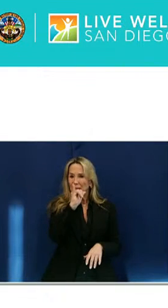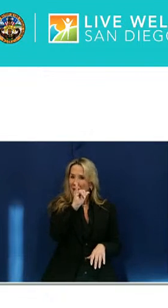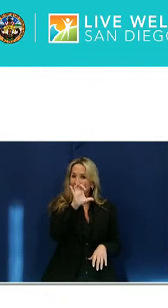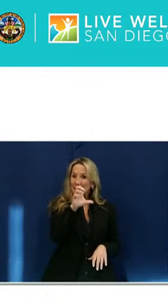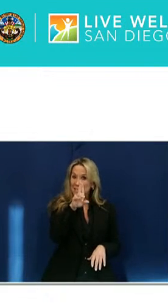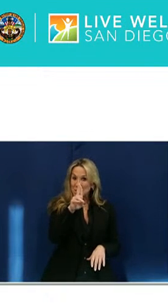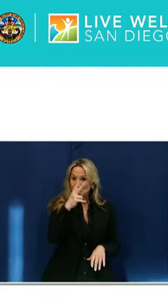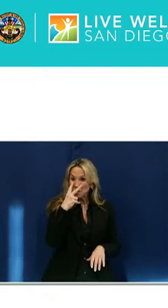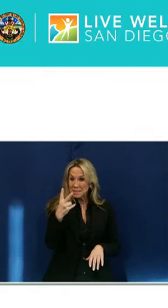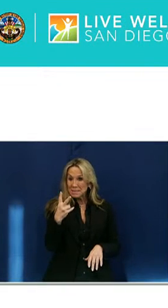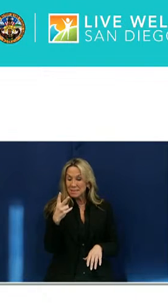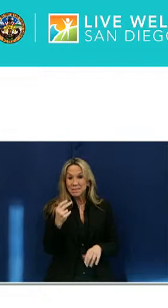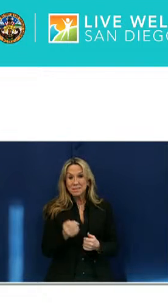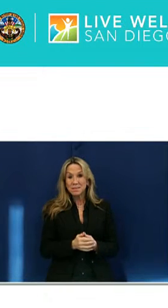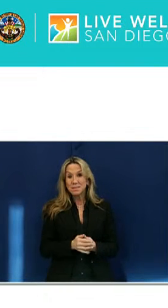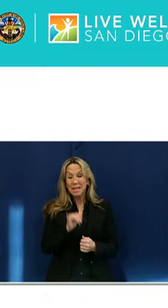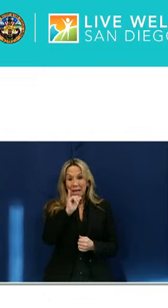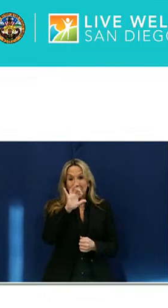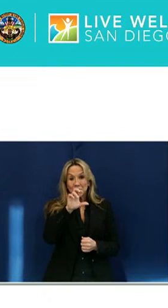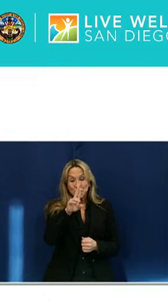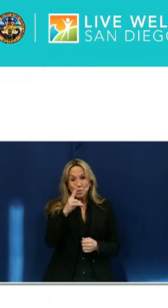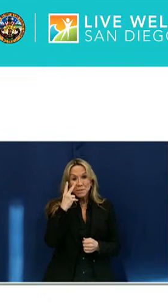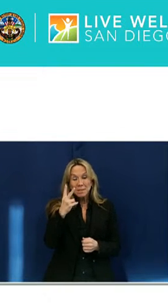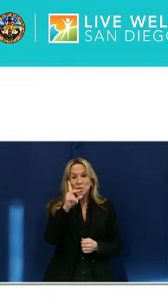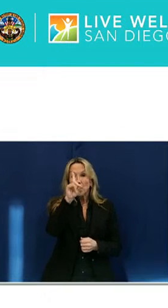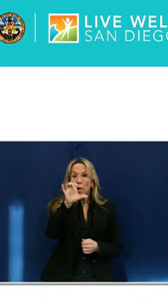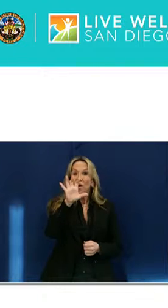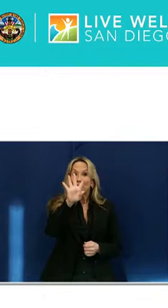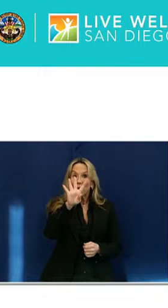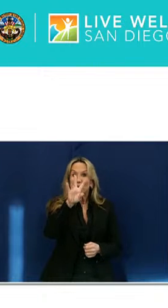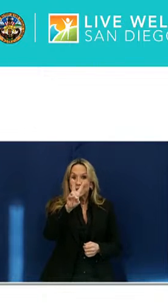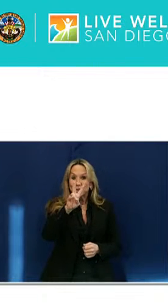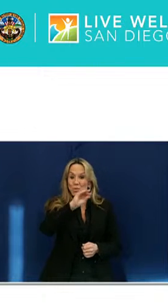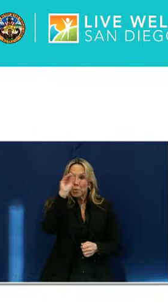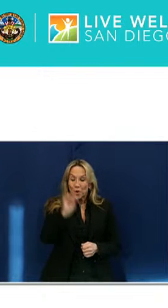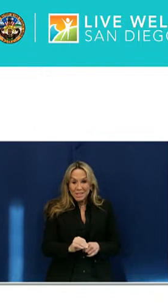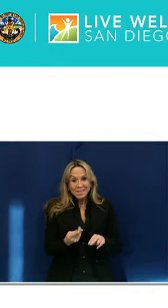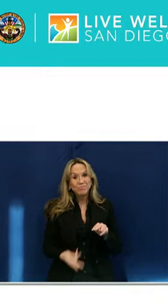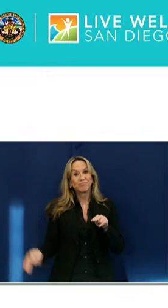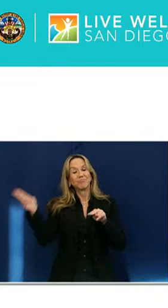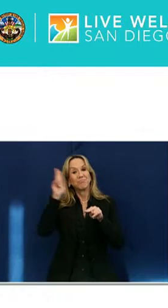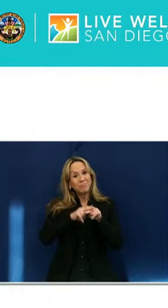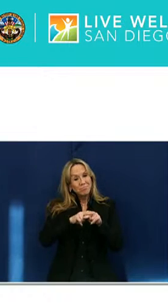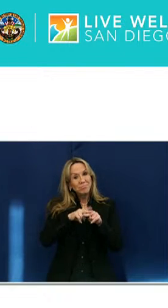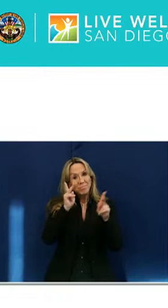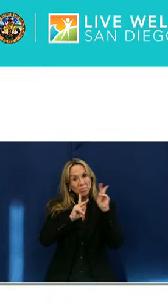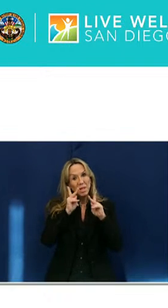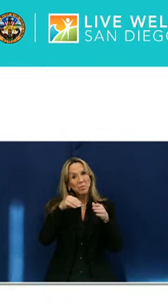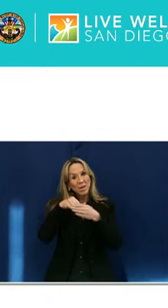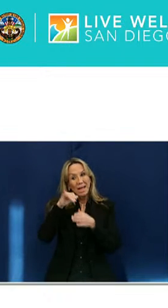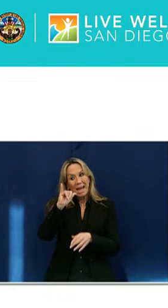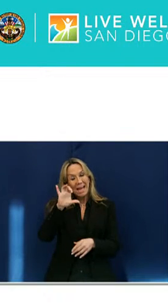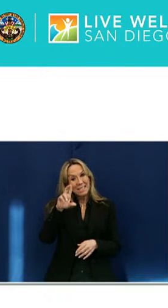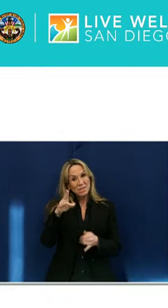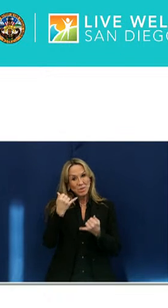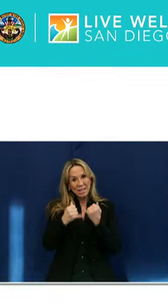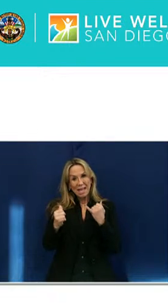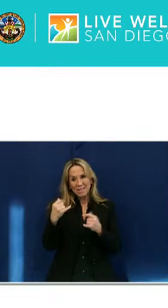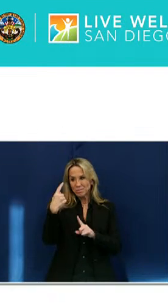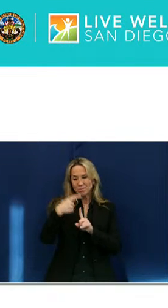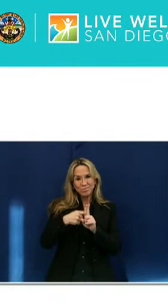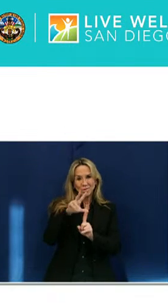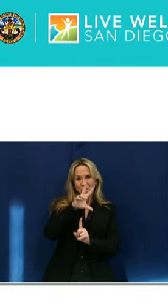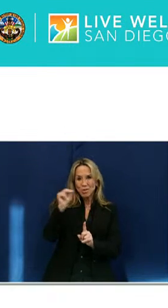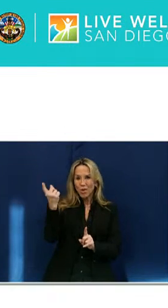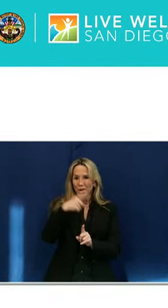slide, there was a 142% increase in COVID-19 confirmed cases for 30 days. The next